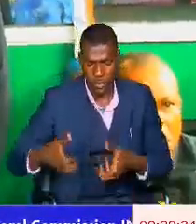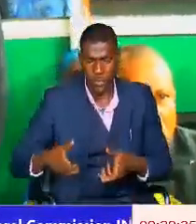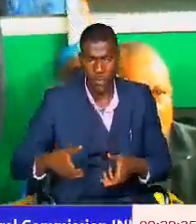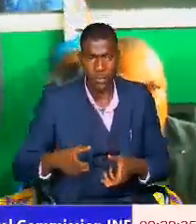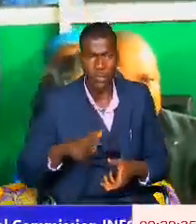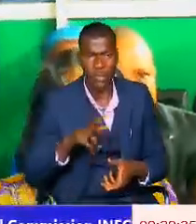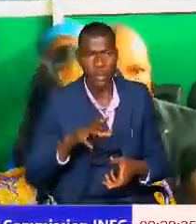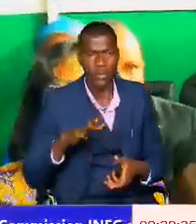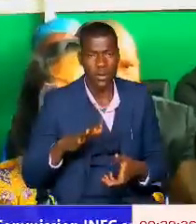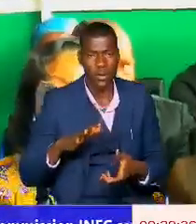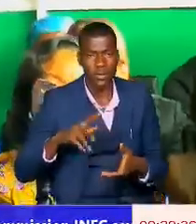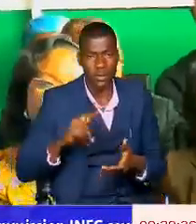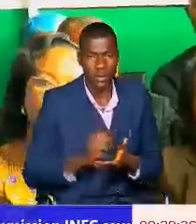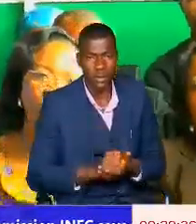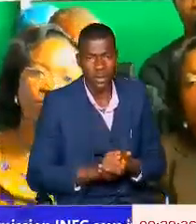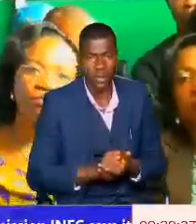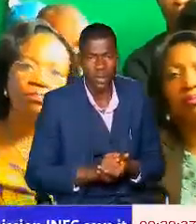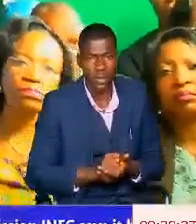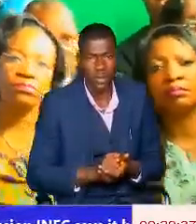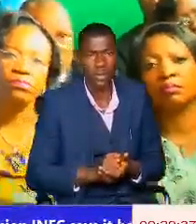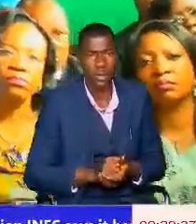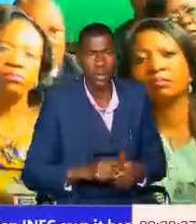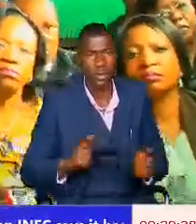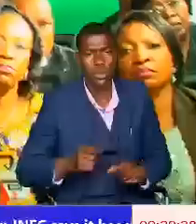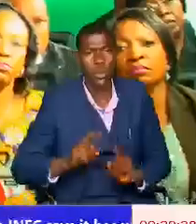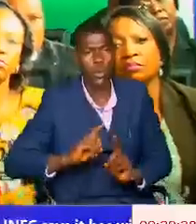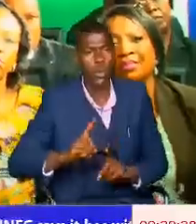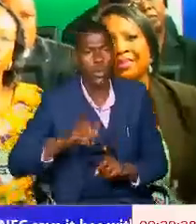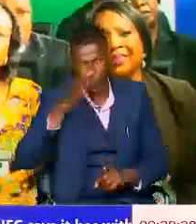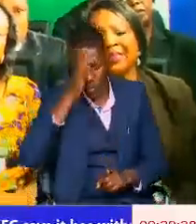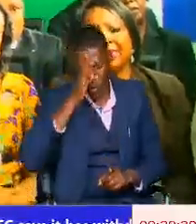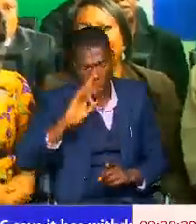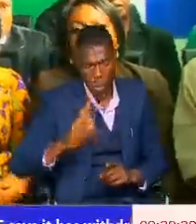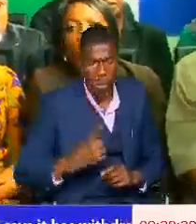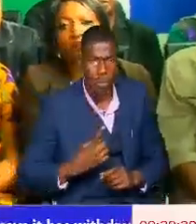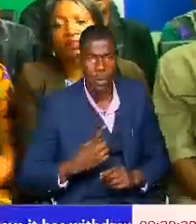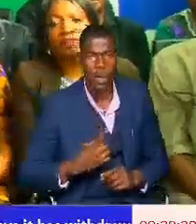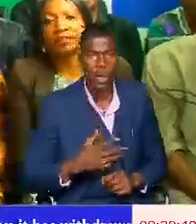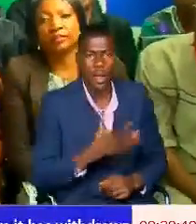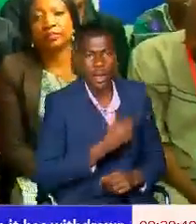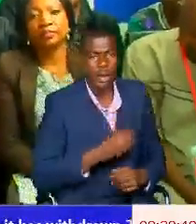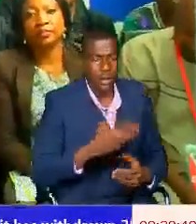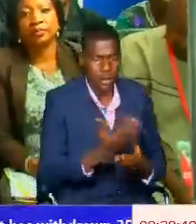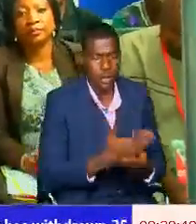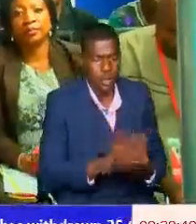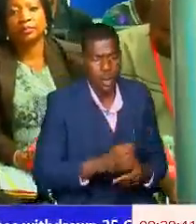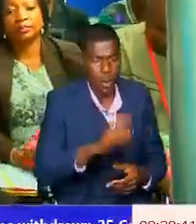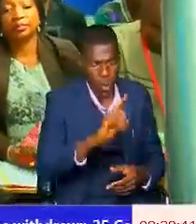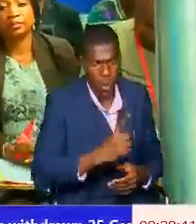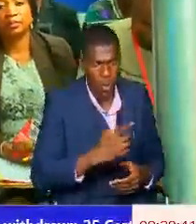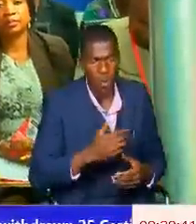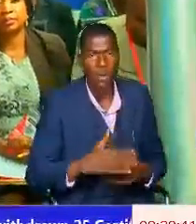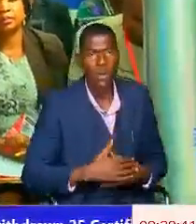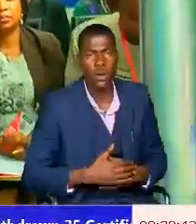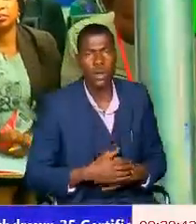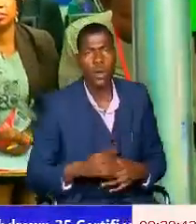with 35,000 has gone to call his father and he's brought the father. I brought all of them before me. Then I told him,